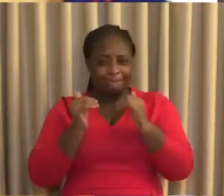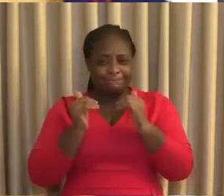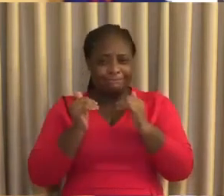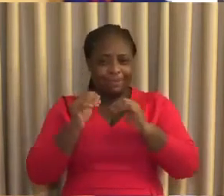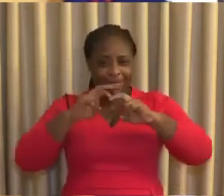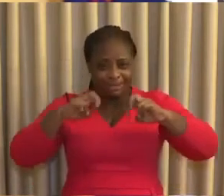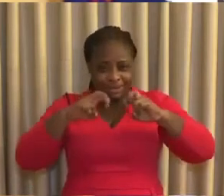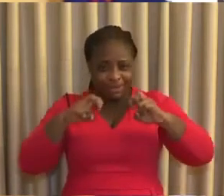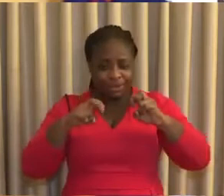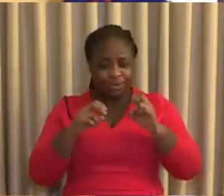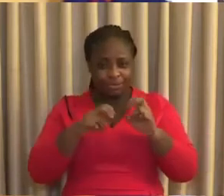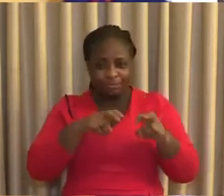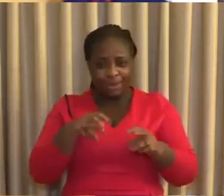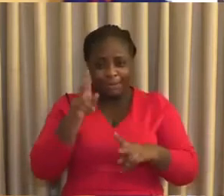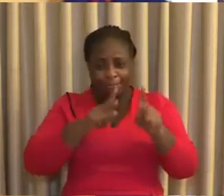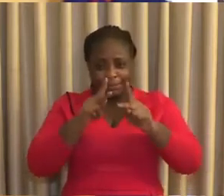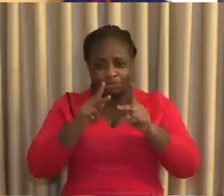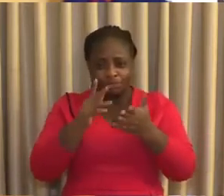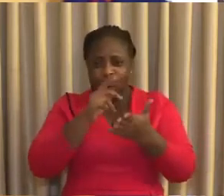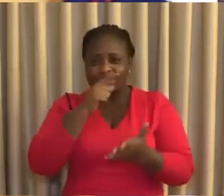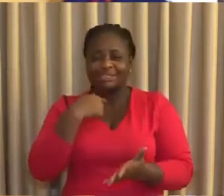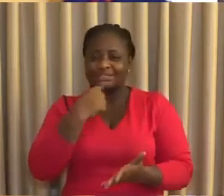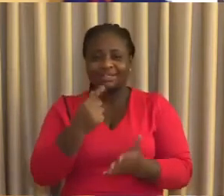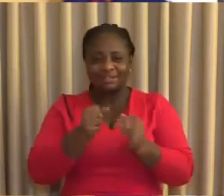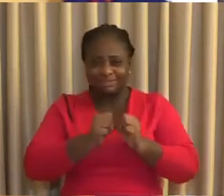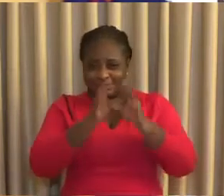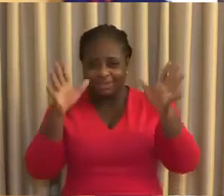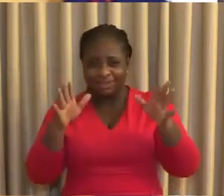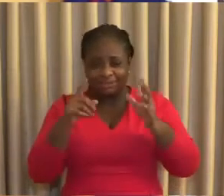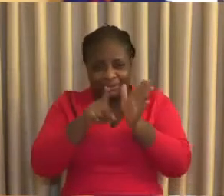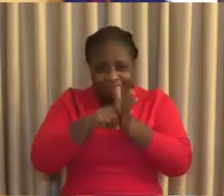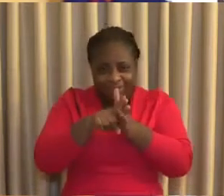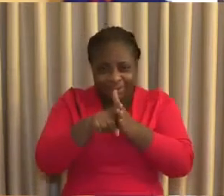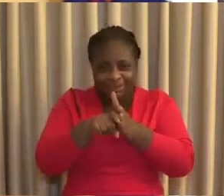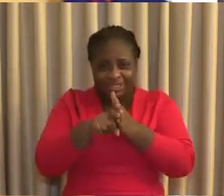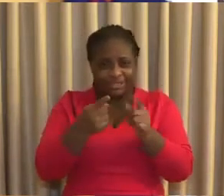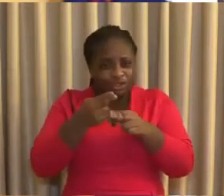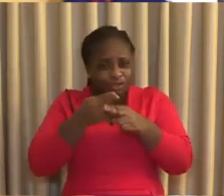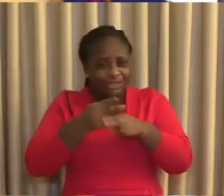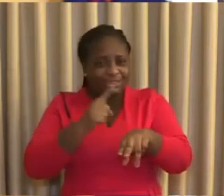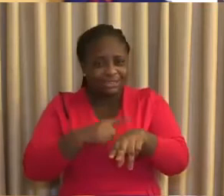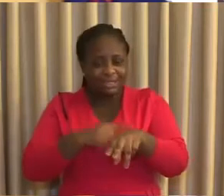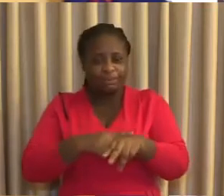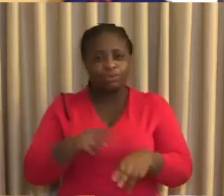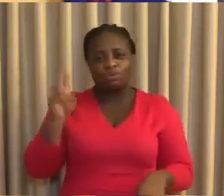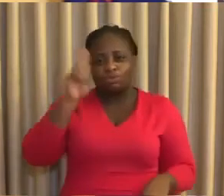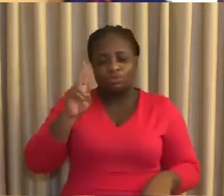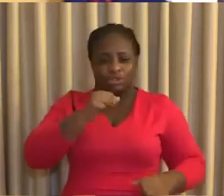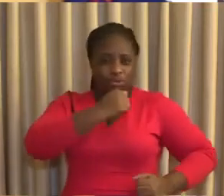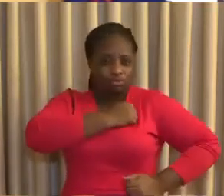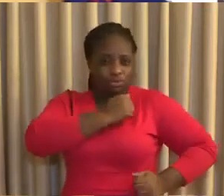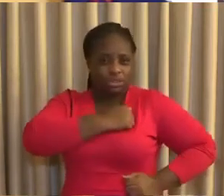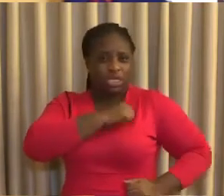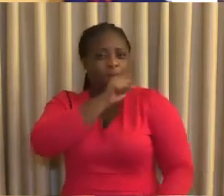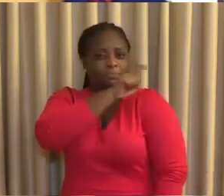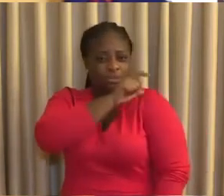spread of the virus in the shortest time, we will use the military and police to assist health